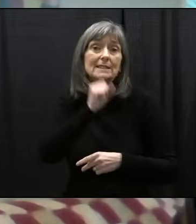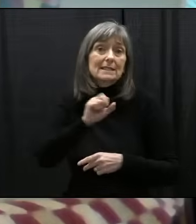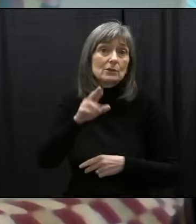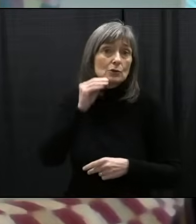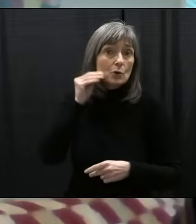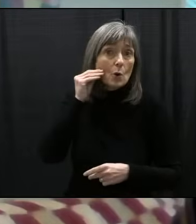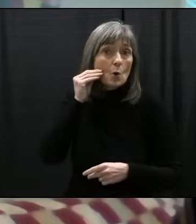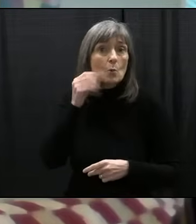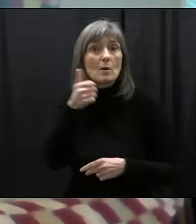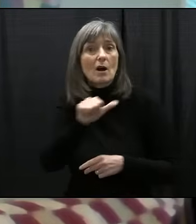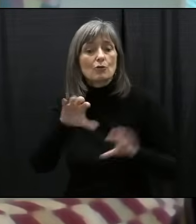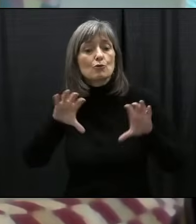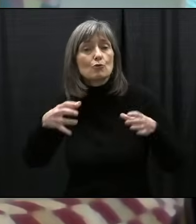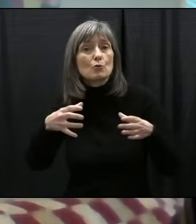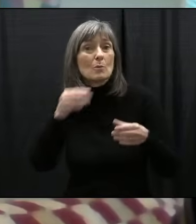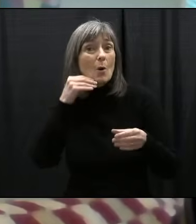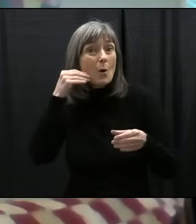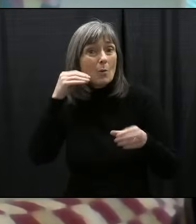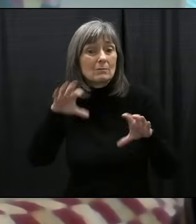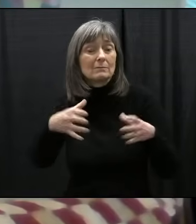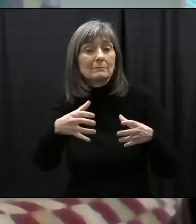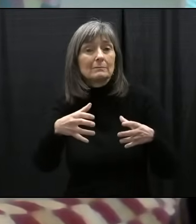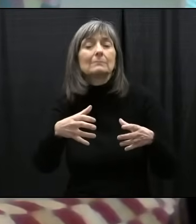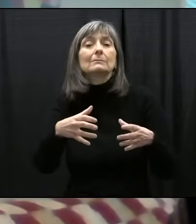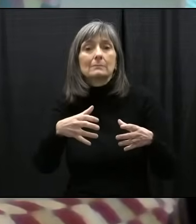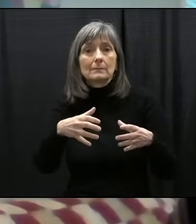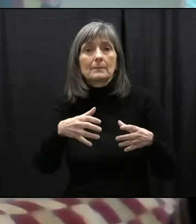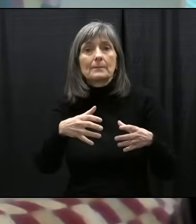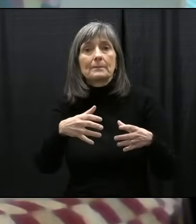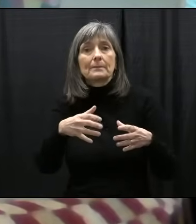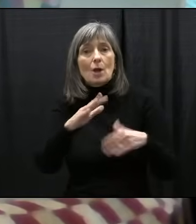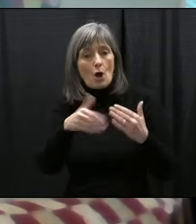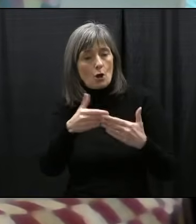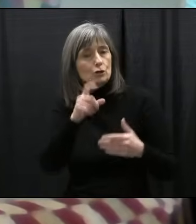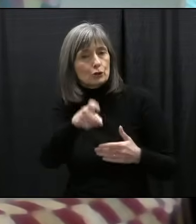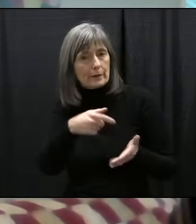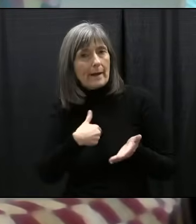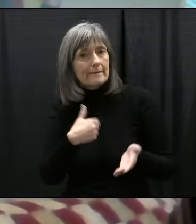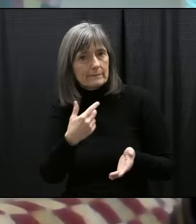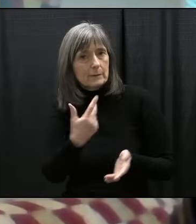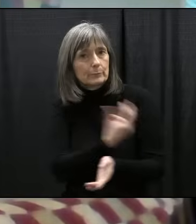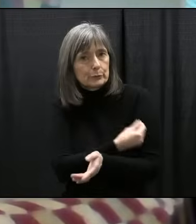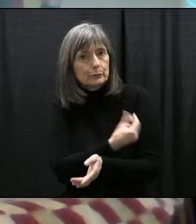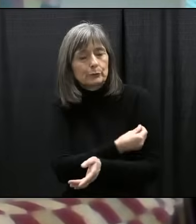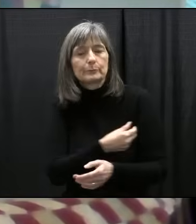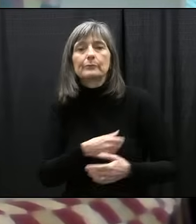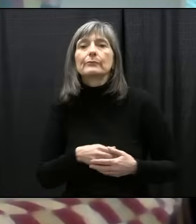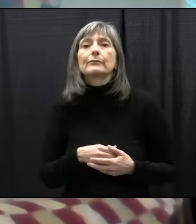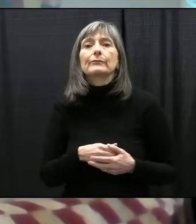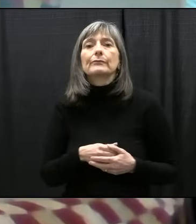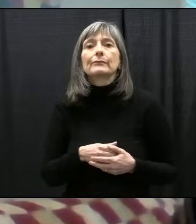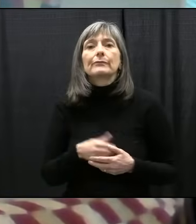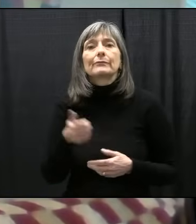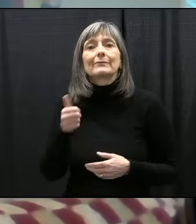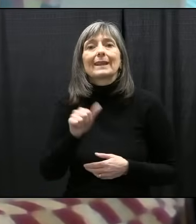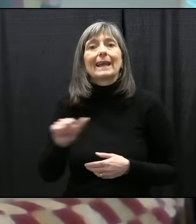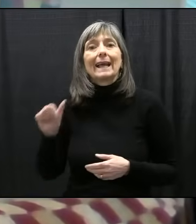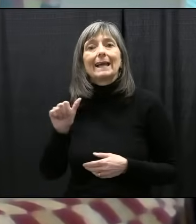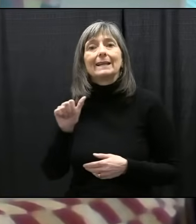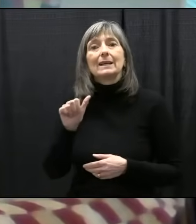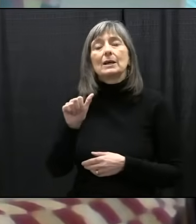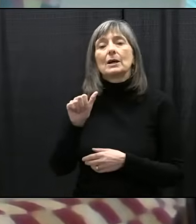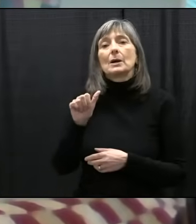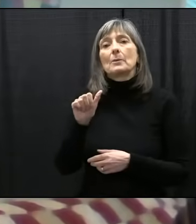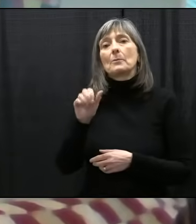other congregate living settings that provide care for seniors. Those who received a viral vector